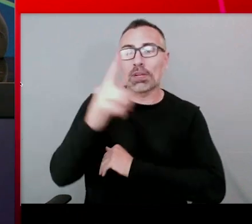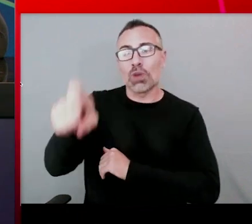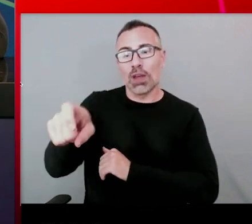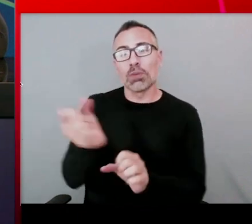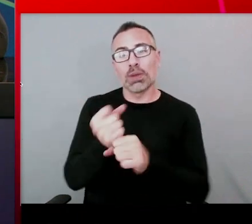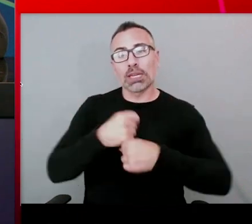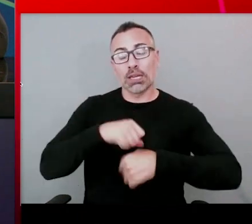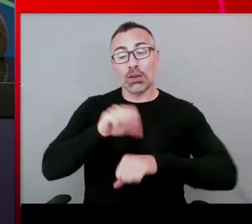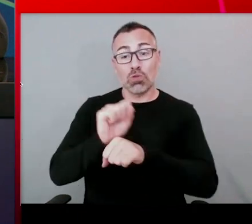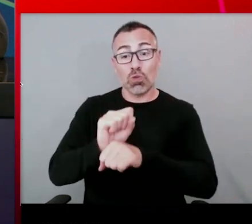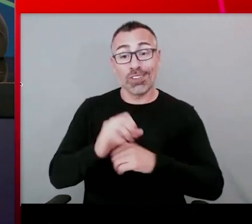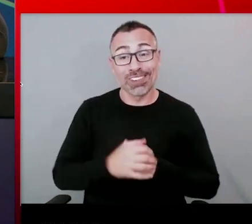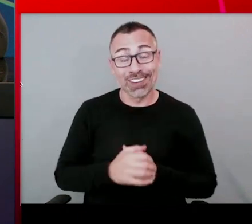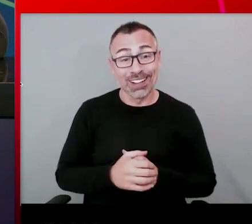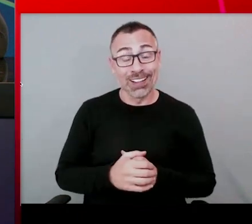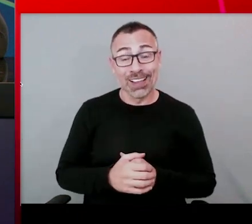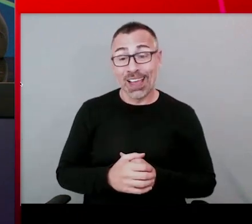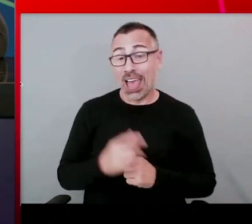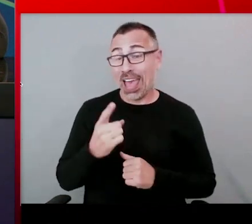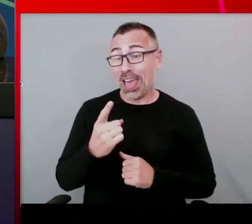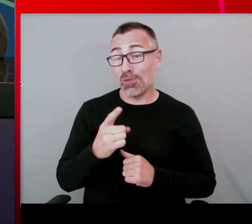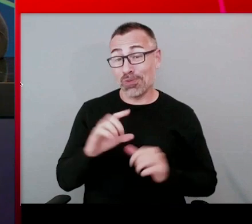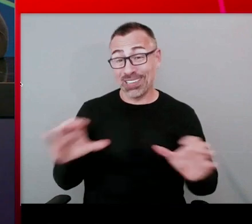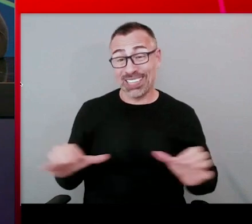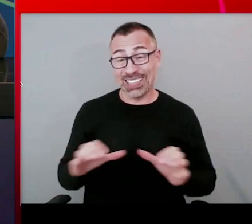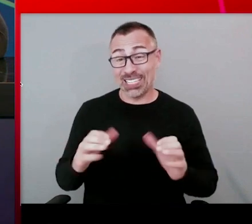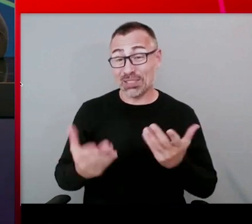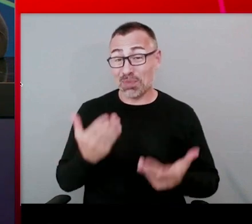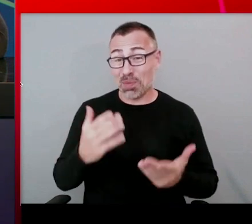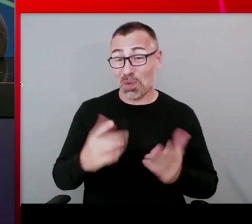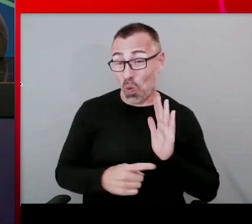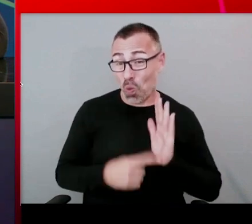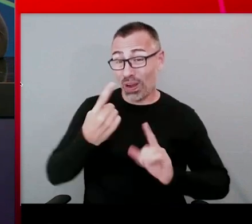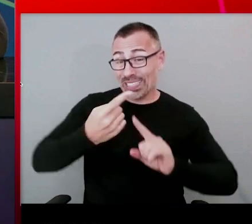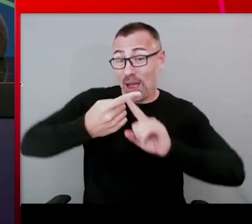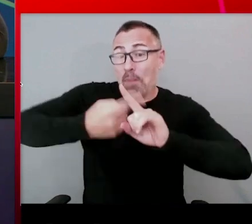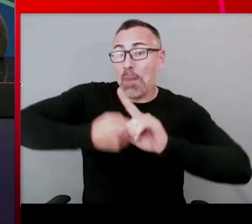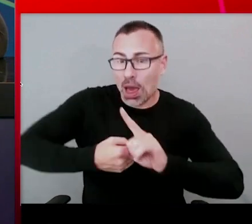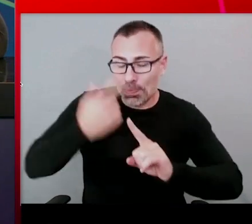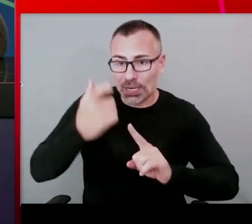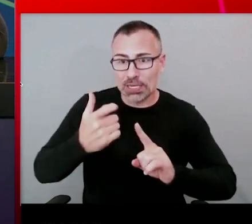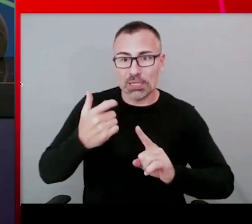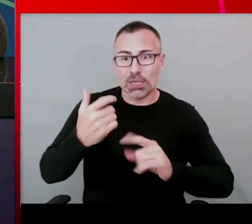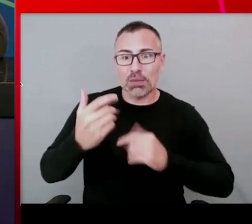did this maybe once every month because it was such a long process.